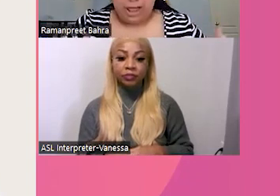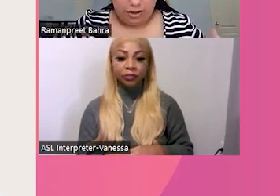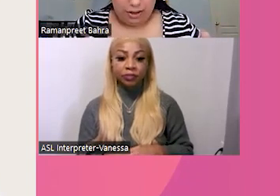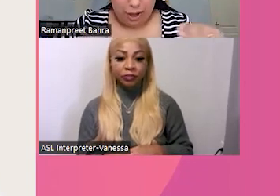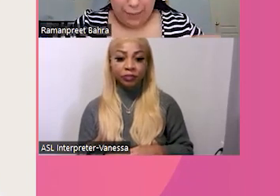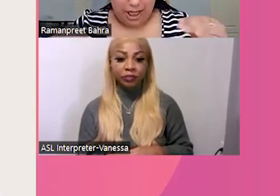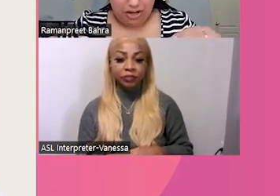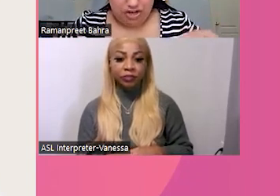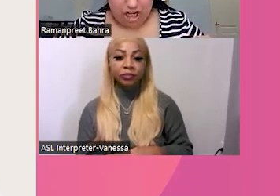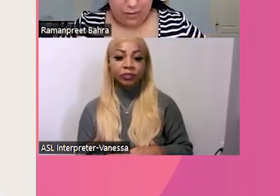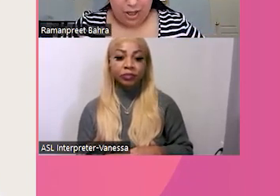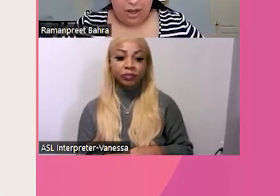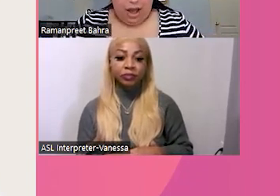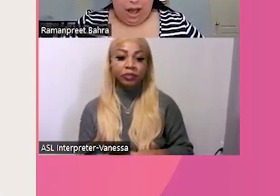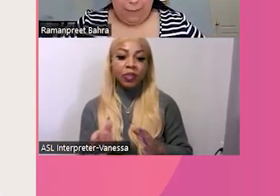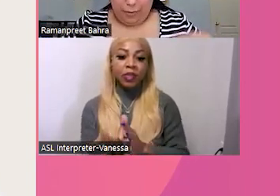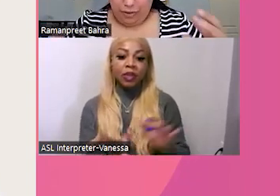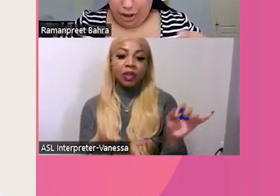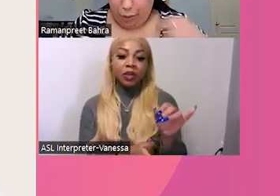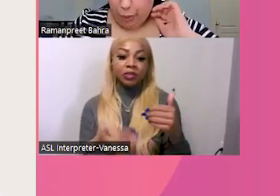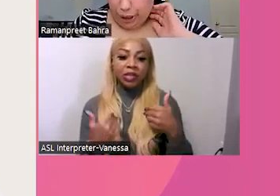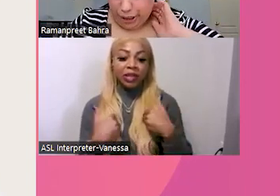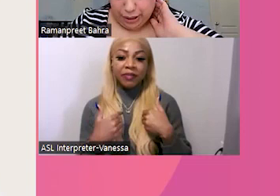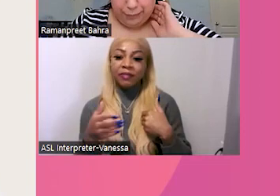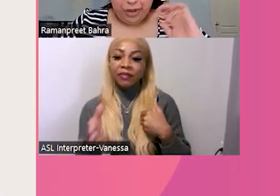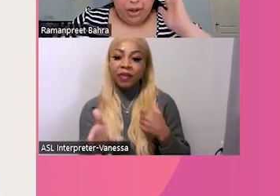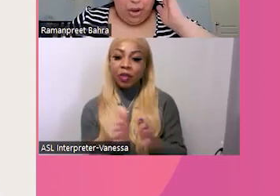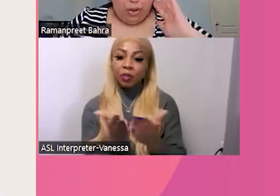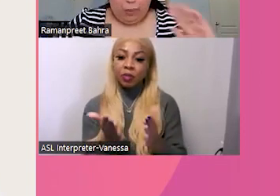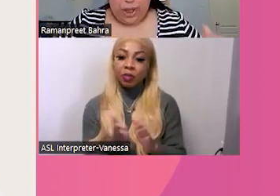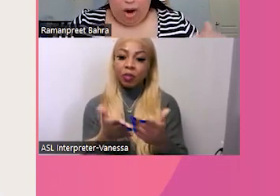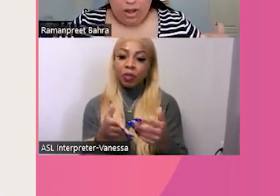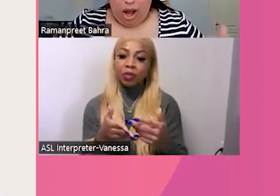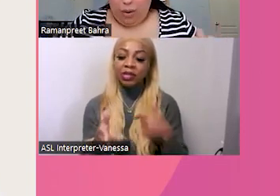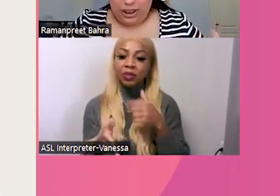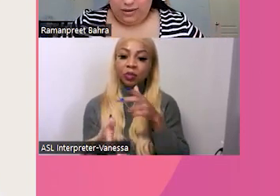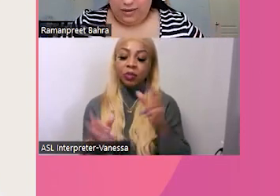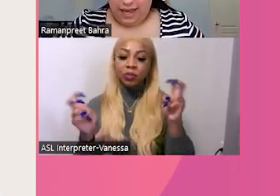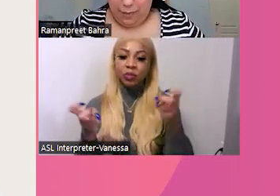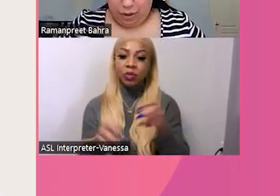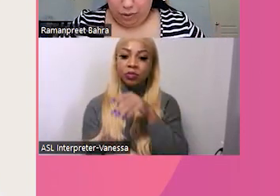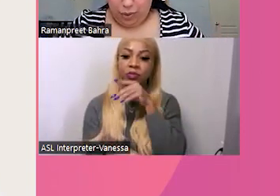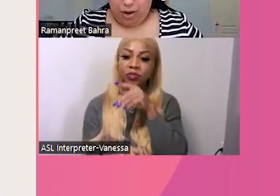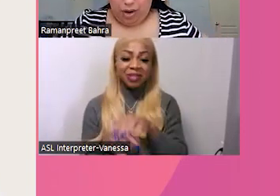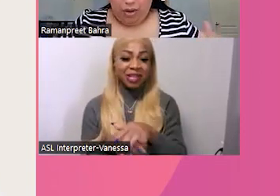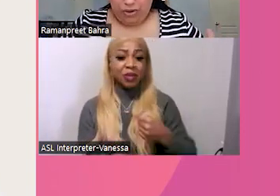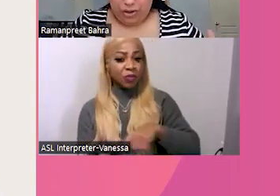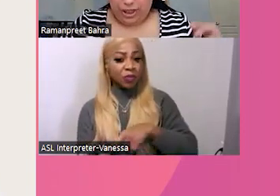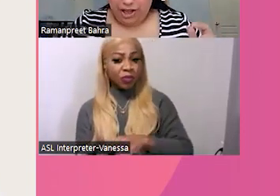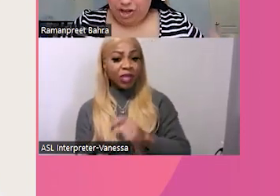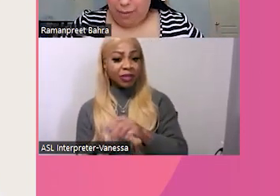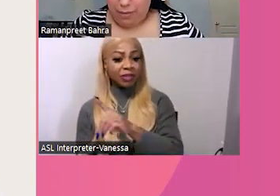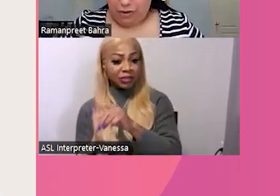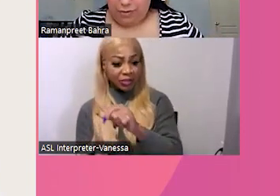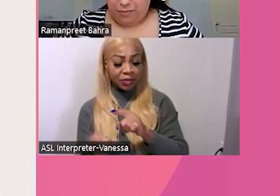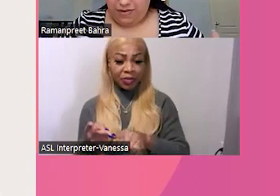Crip Kinship, I'm going to read a quote here. We are not only disabled, we are also